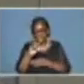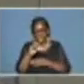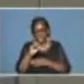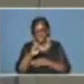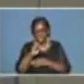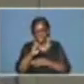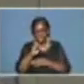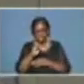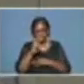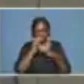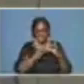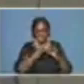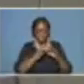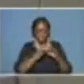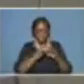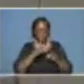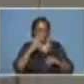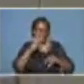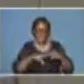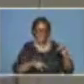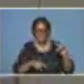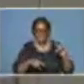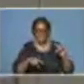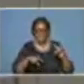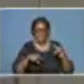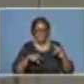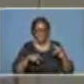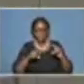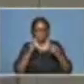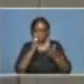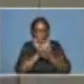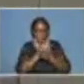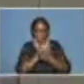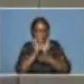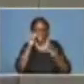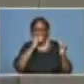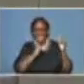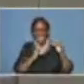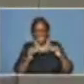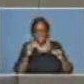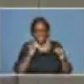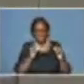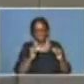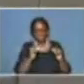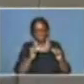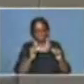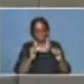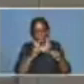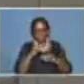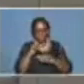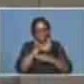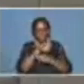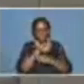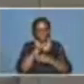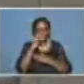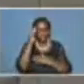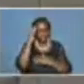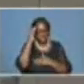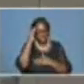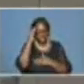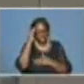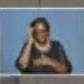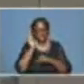If we don't get them to join our gang, I can assure you that there are a number of